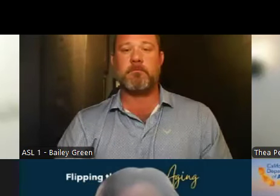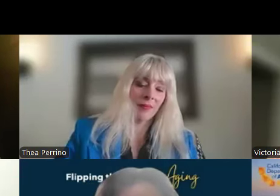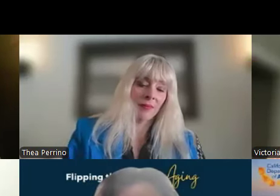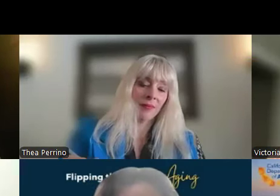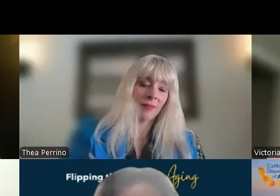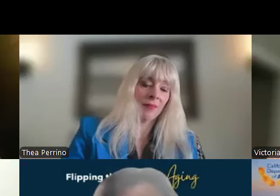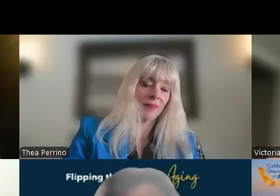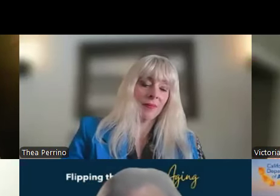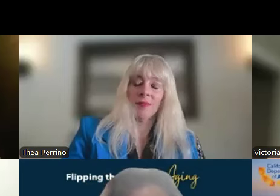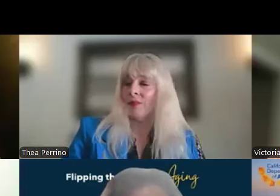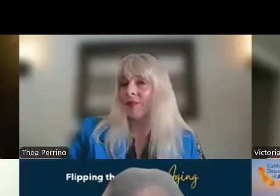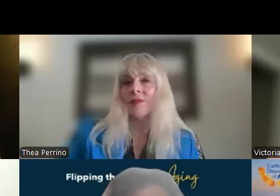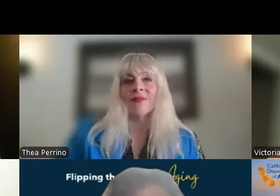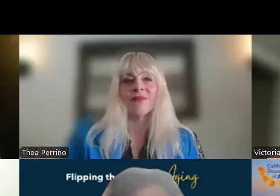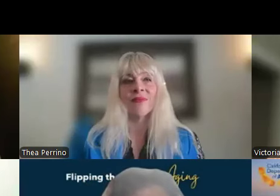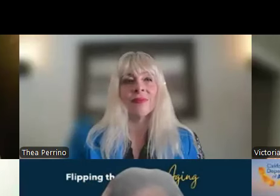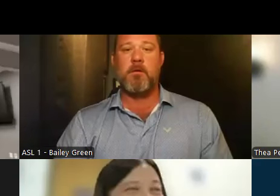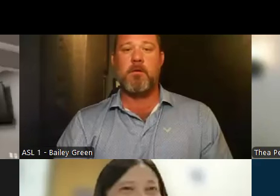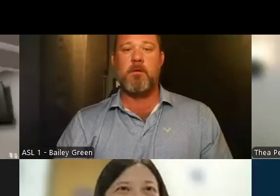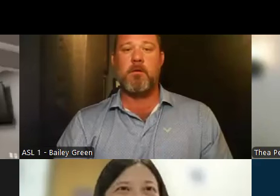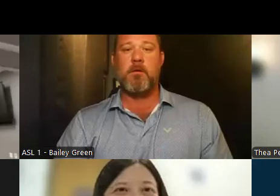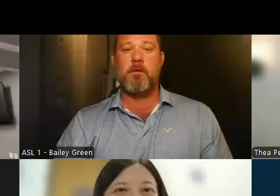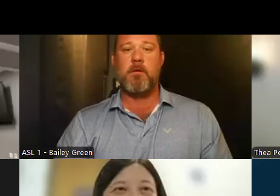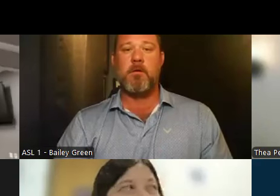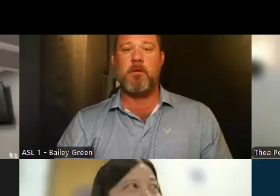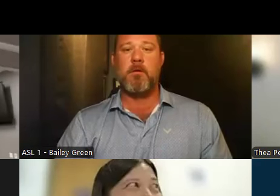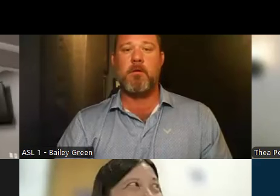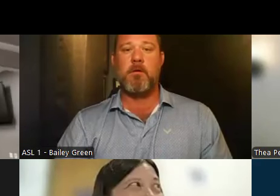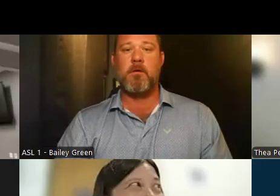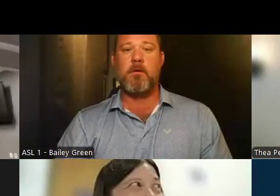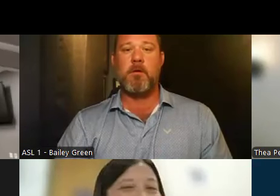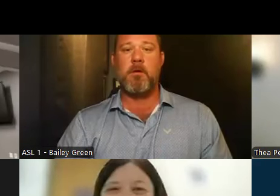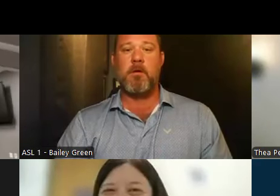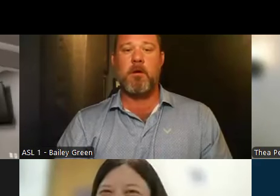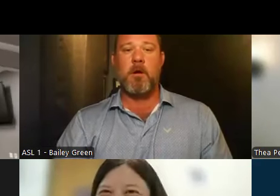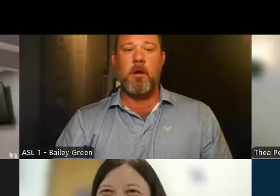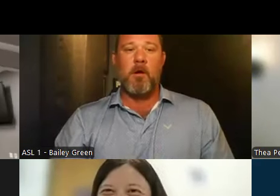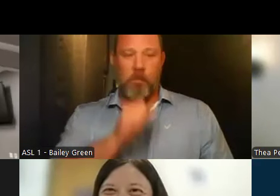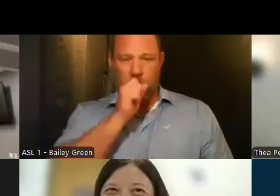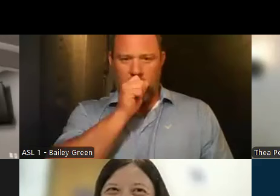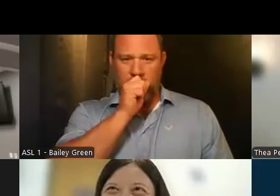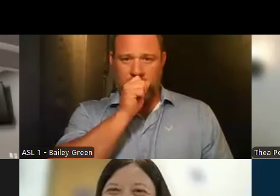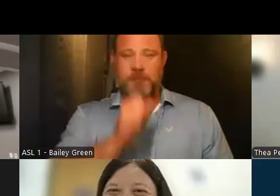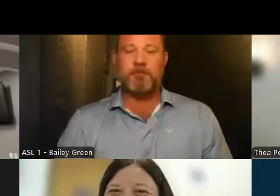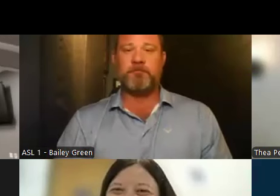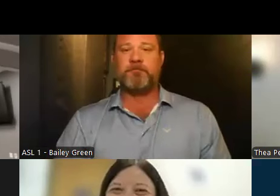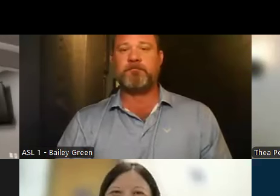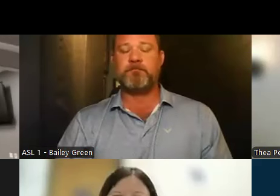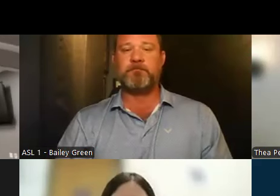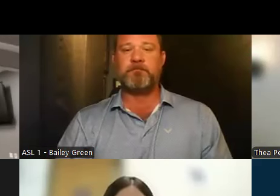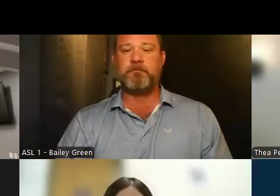Can you hear me? Okay. Just want to make sure.